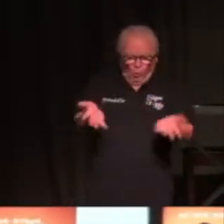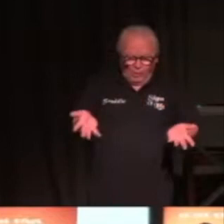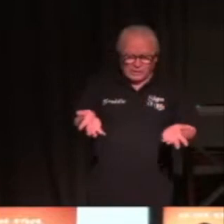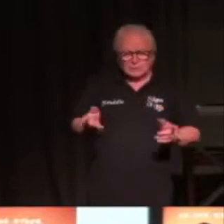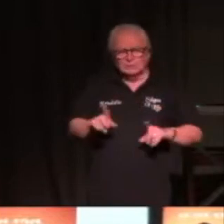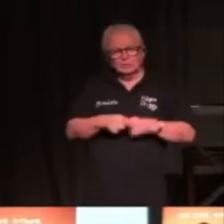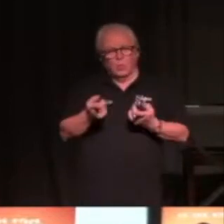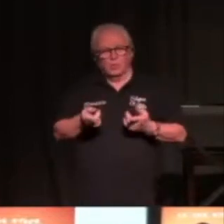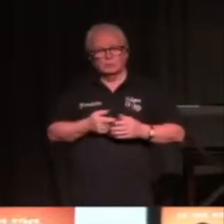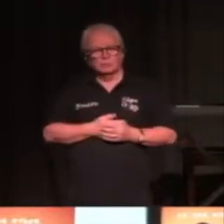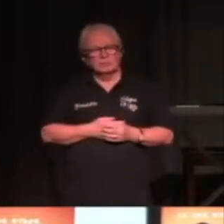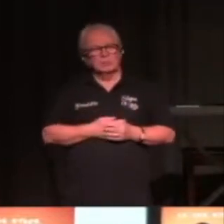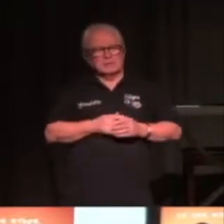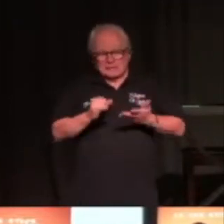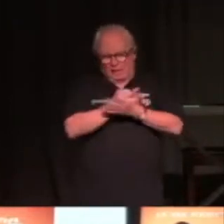in your life.